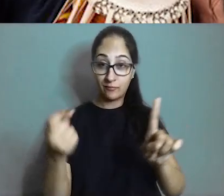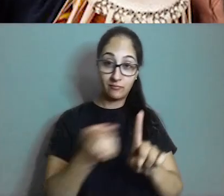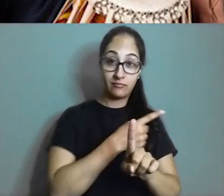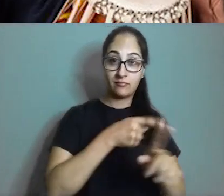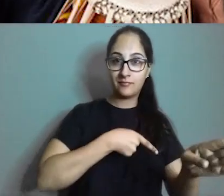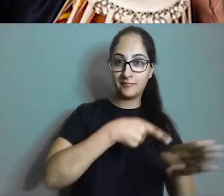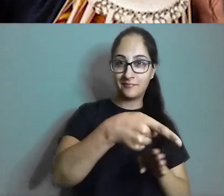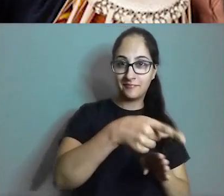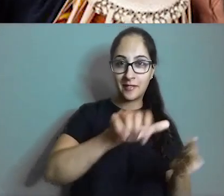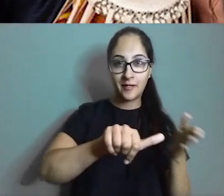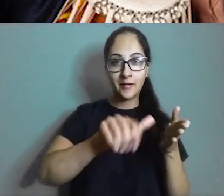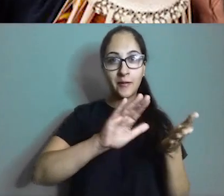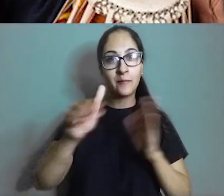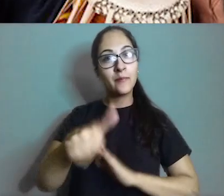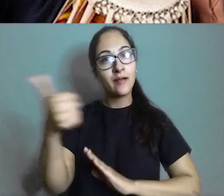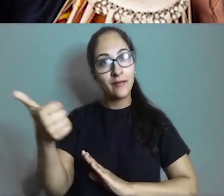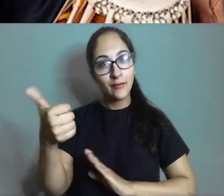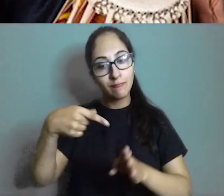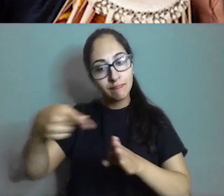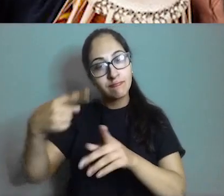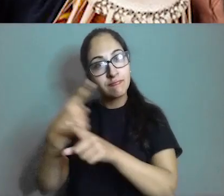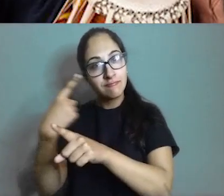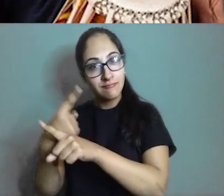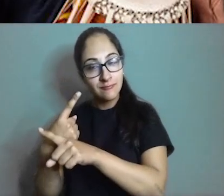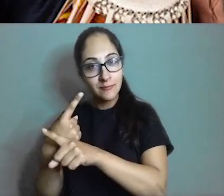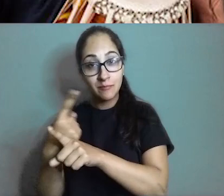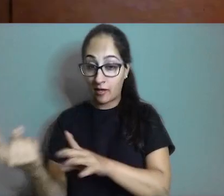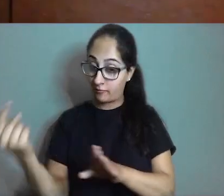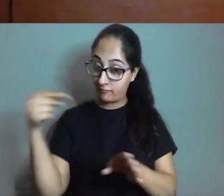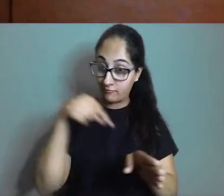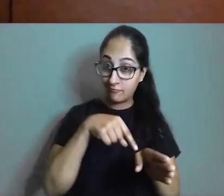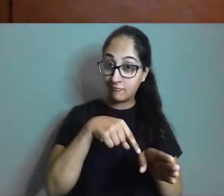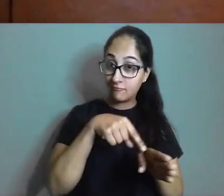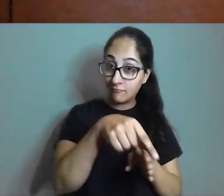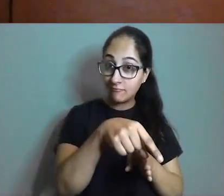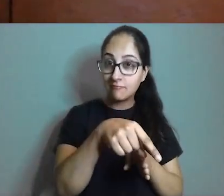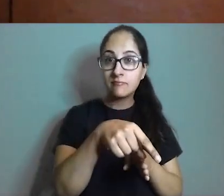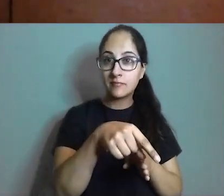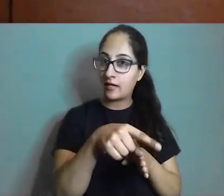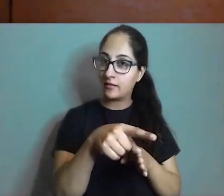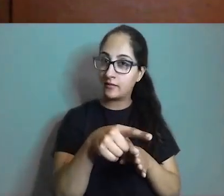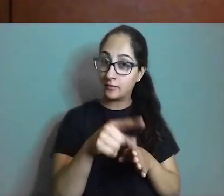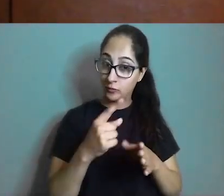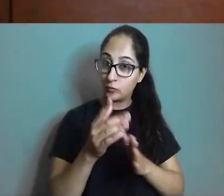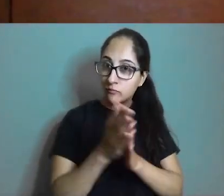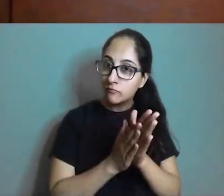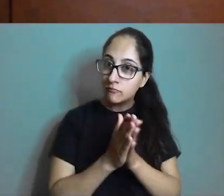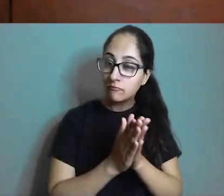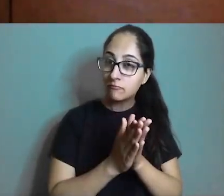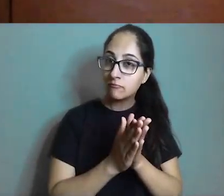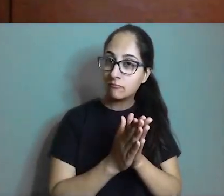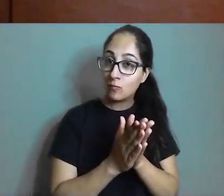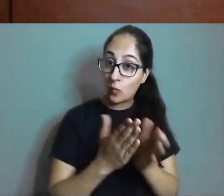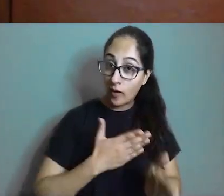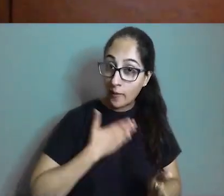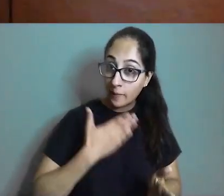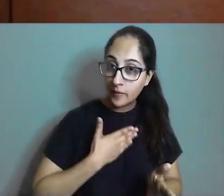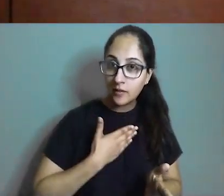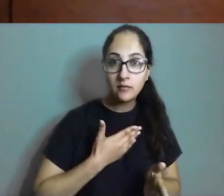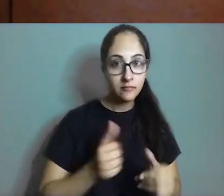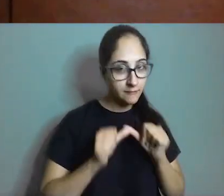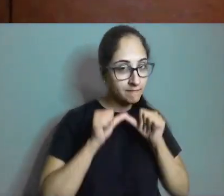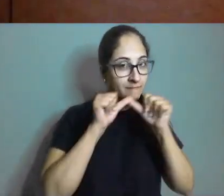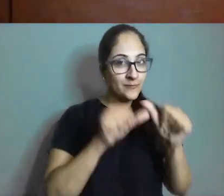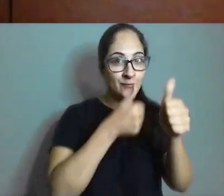for yourself. There's probably hundreds of different reasons not to pursue a field that is so niched and different from what you're probably seeing your friends pursue, but there are a